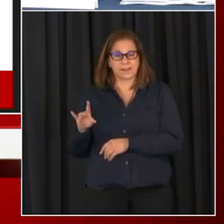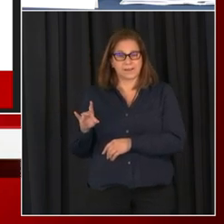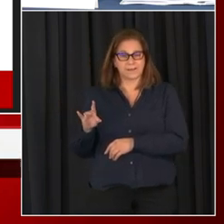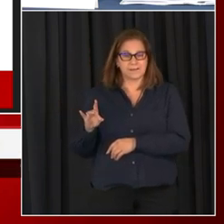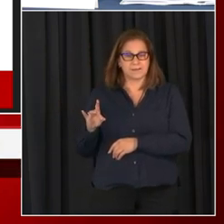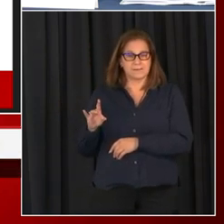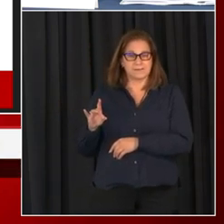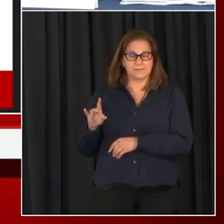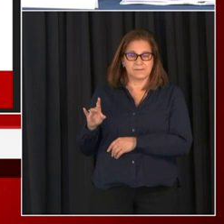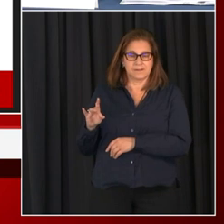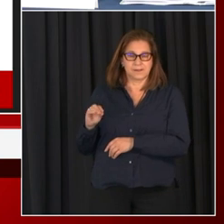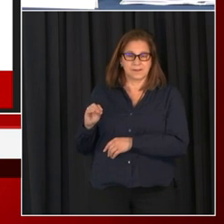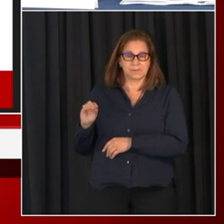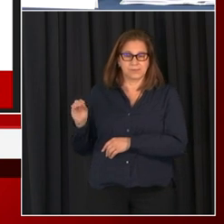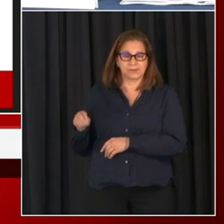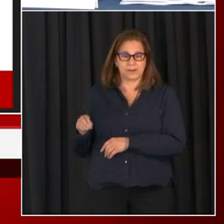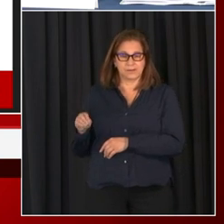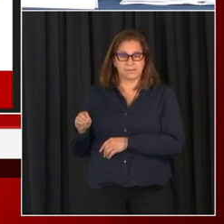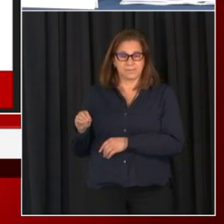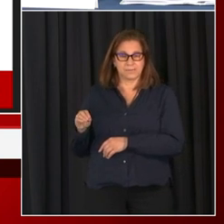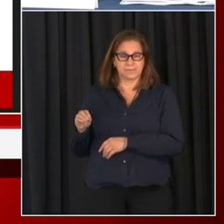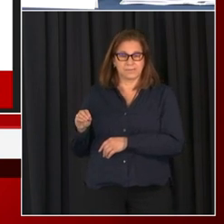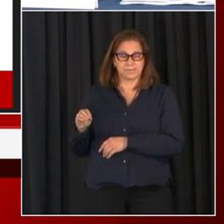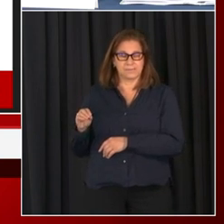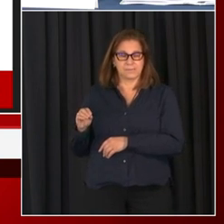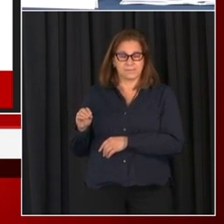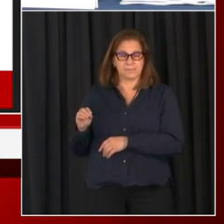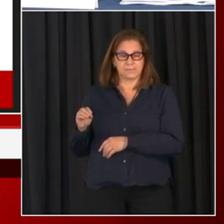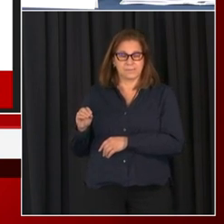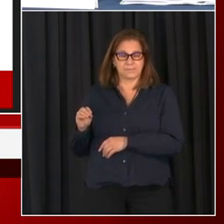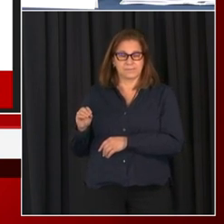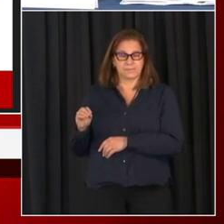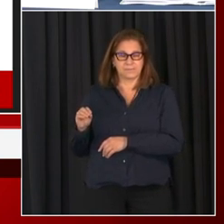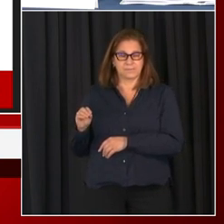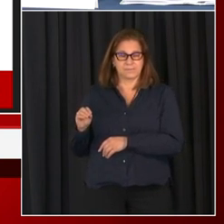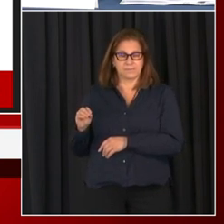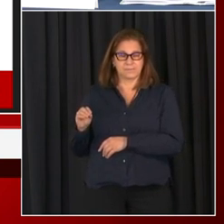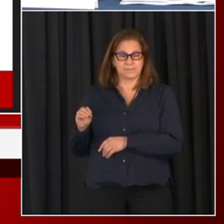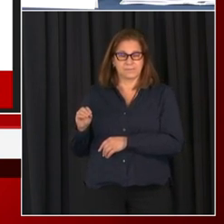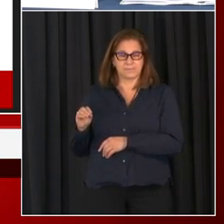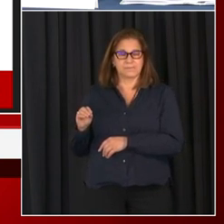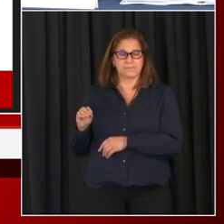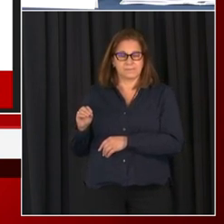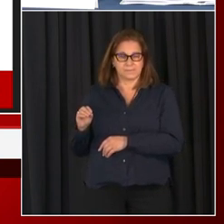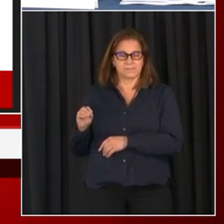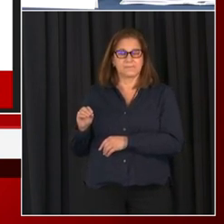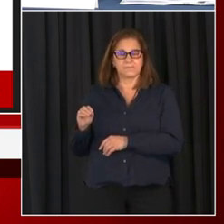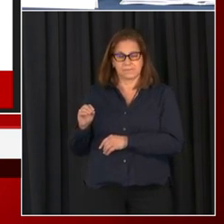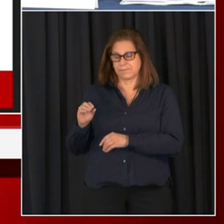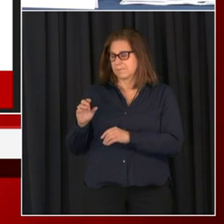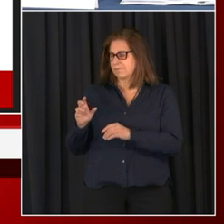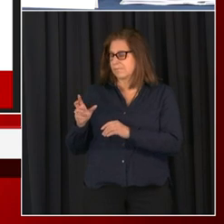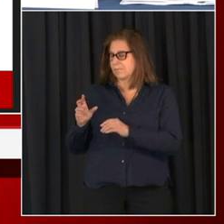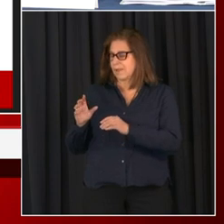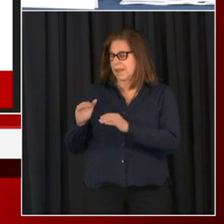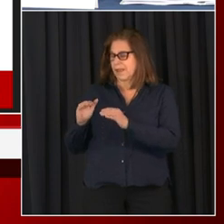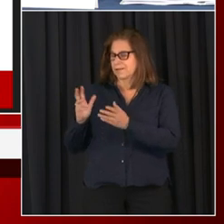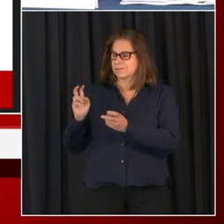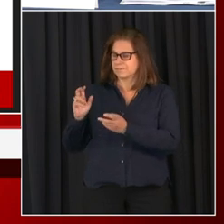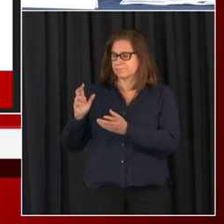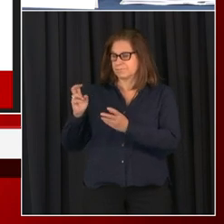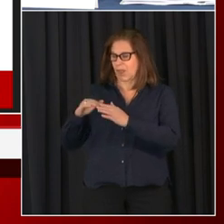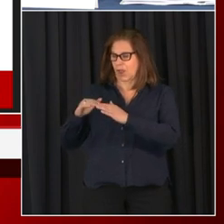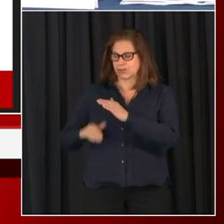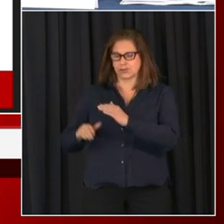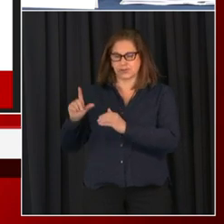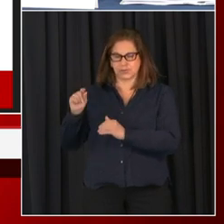fewer individuals in attendance. Other observations are around 63% of the social events